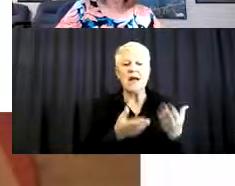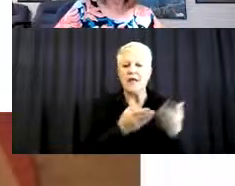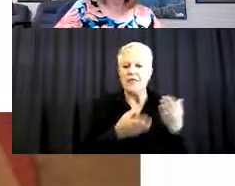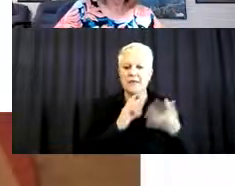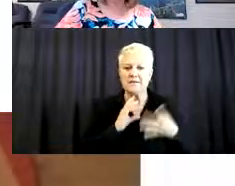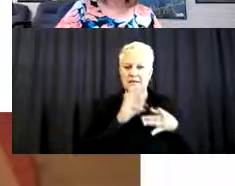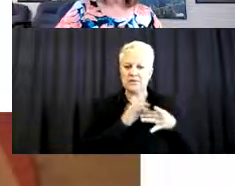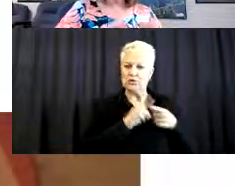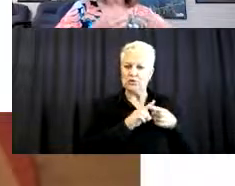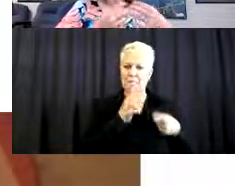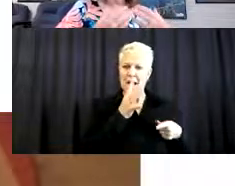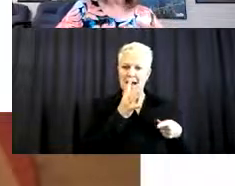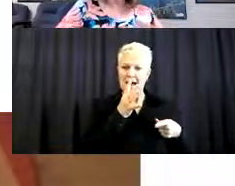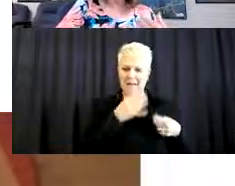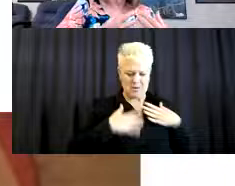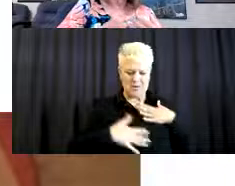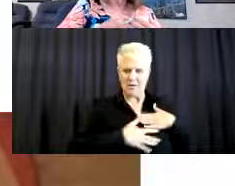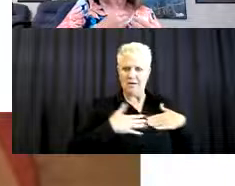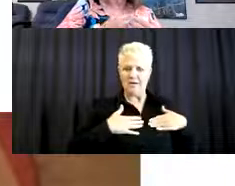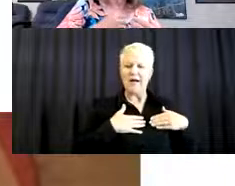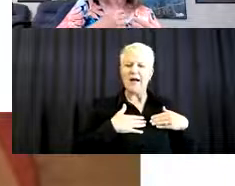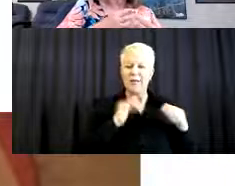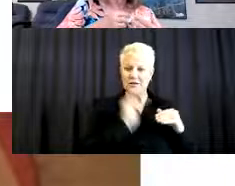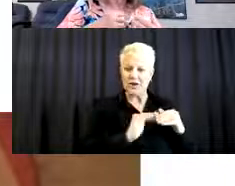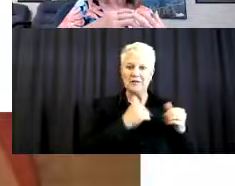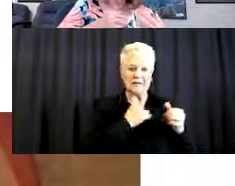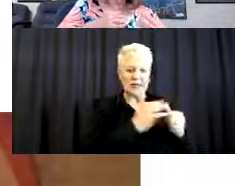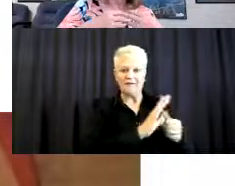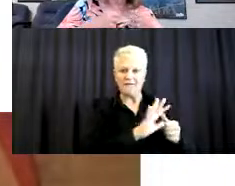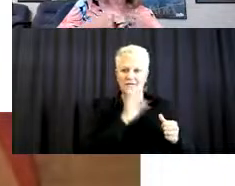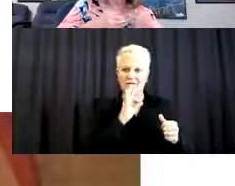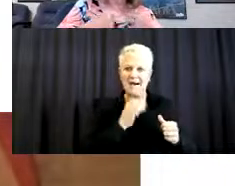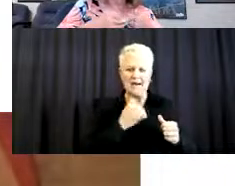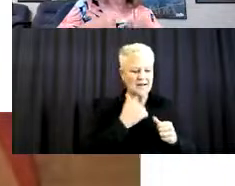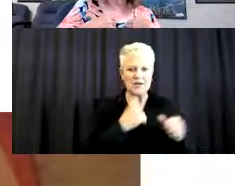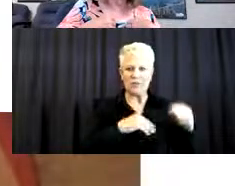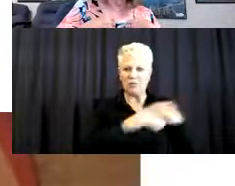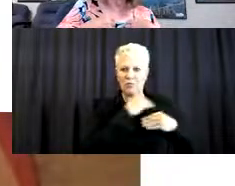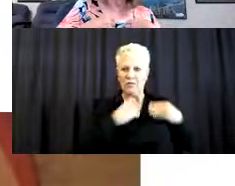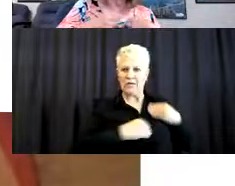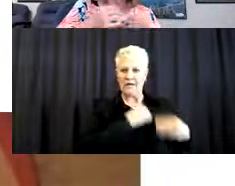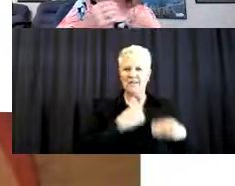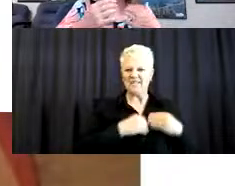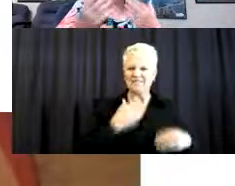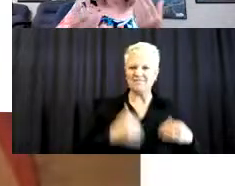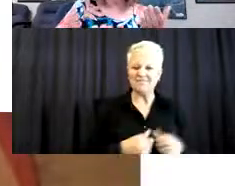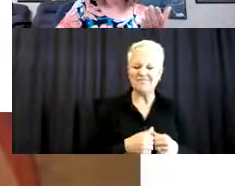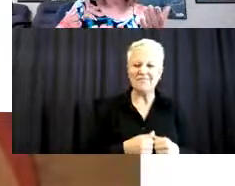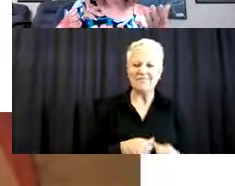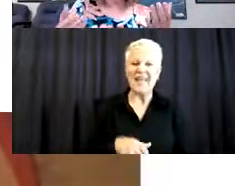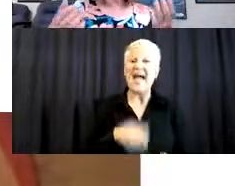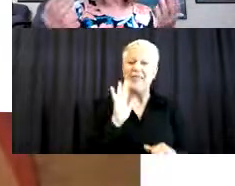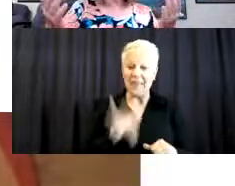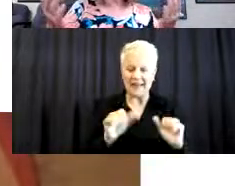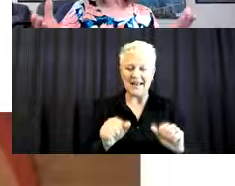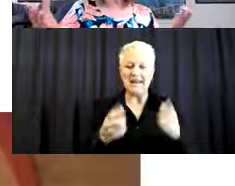onto mom that the child can then find as they are kind of moving their hands and things like that. So that can